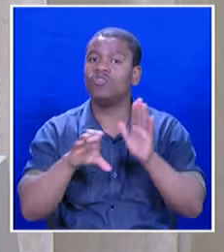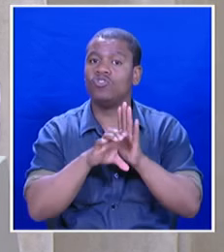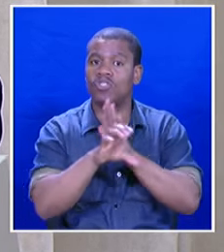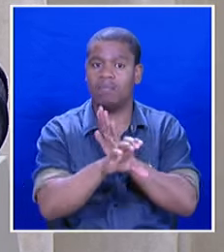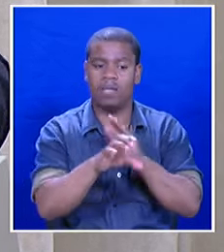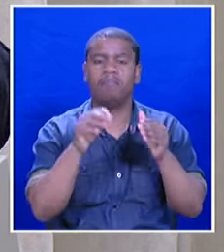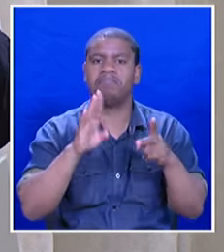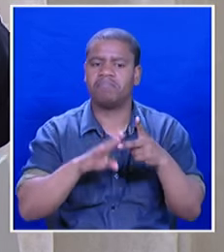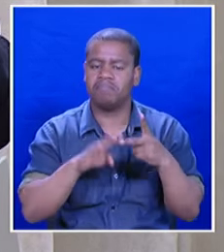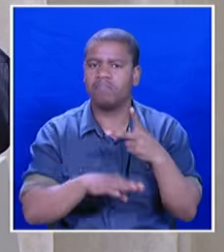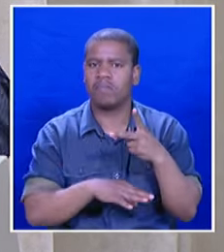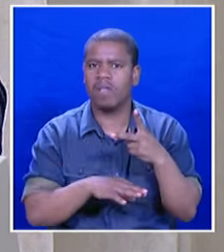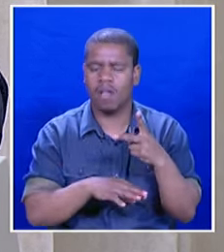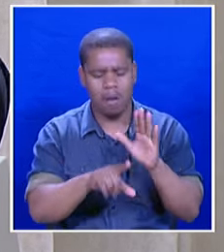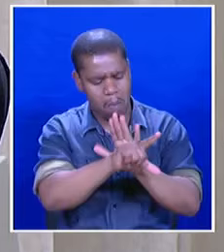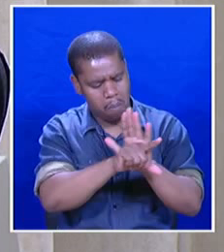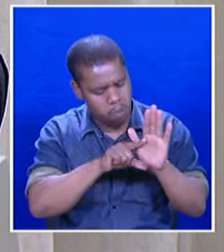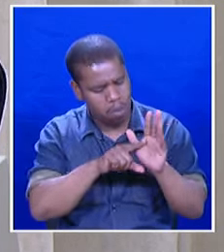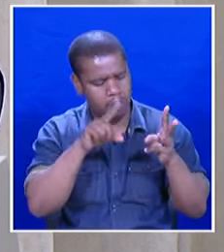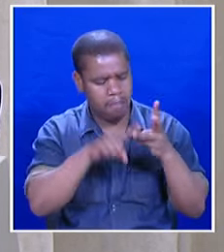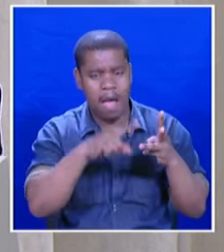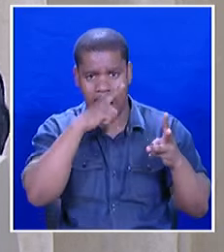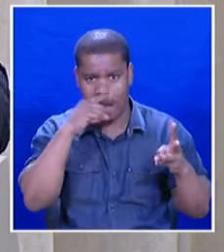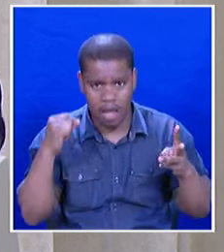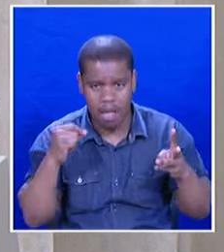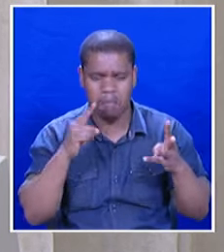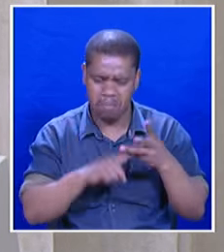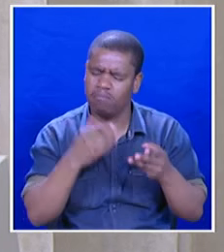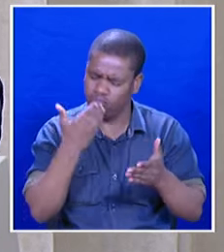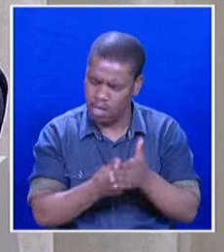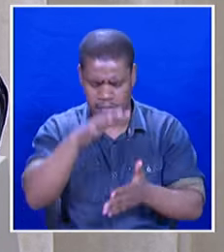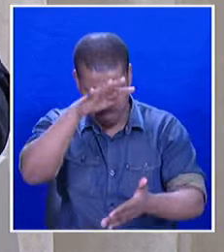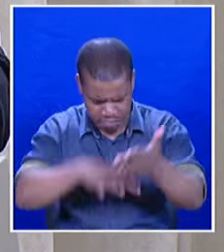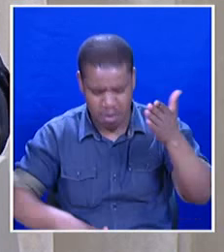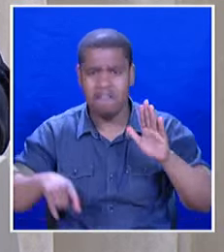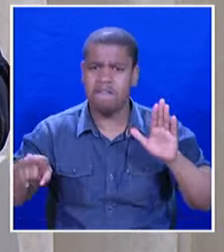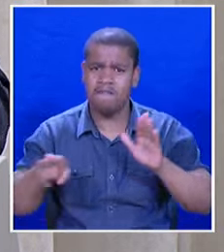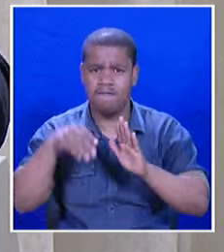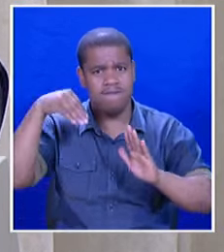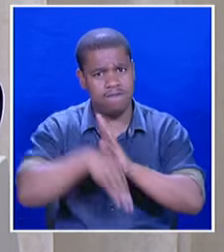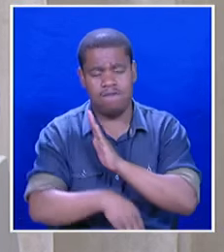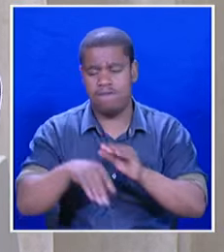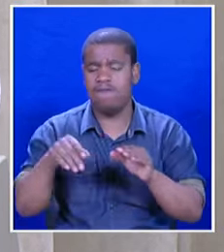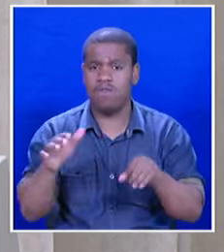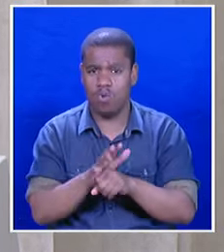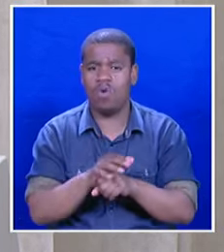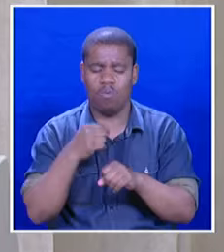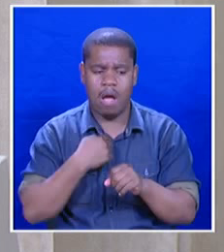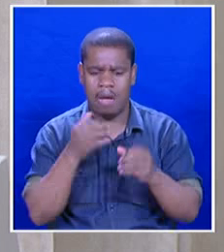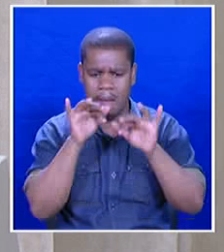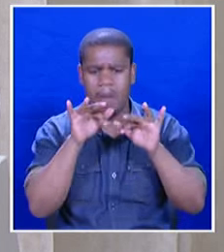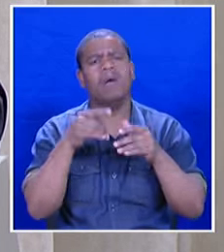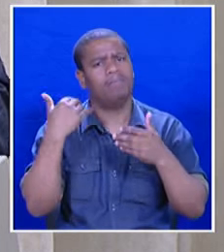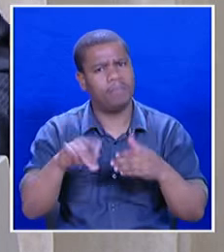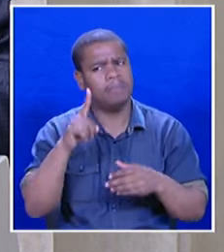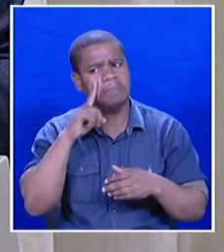and operation as much as possible, because these are real live instances. These